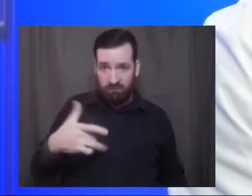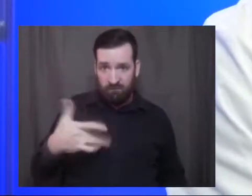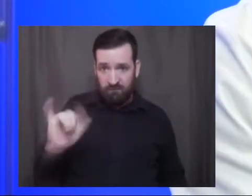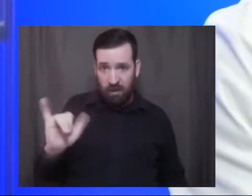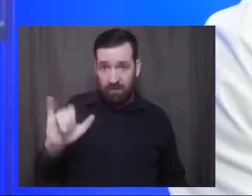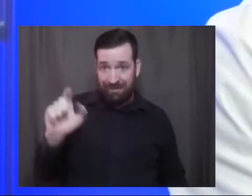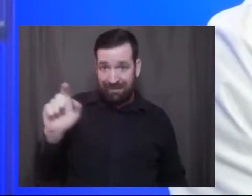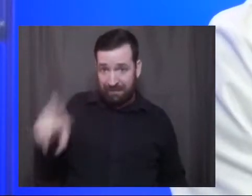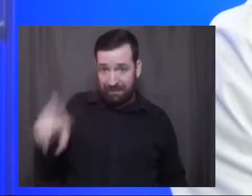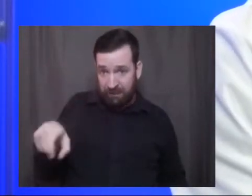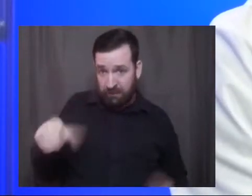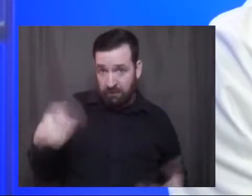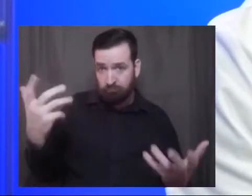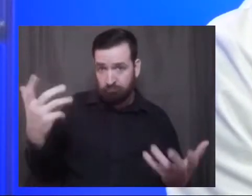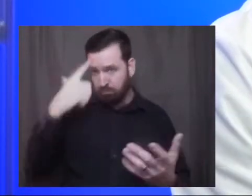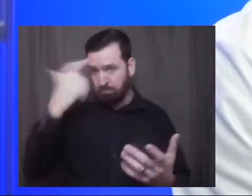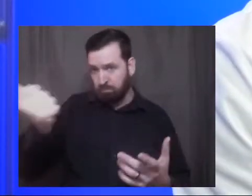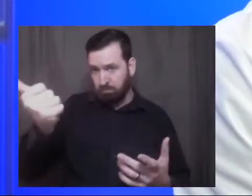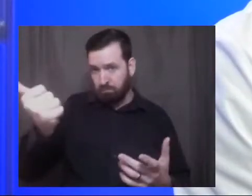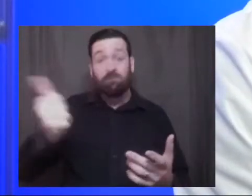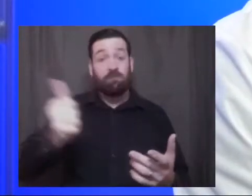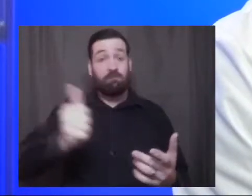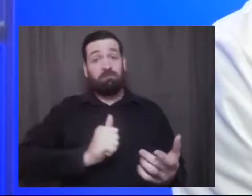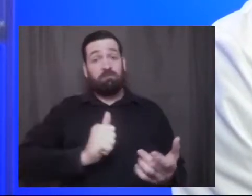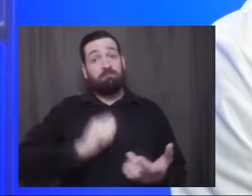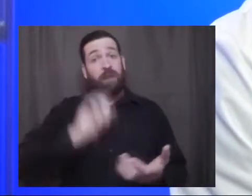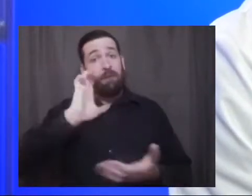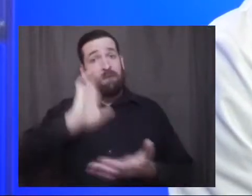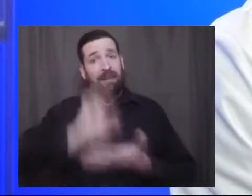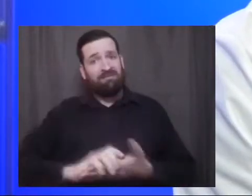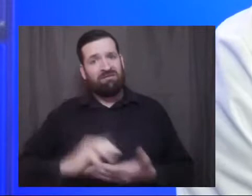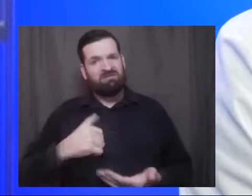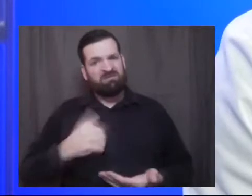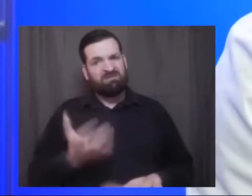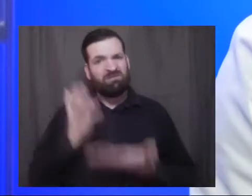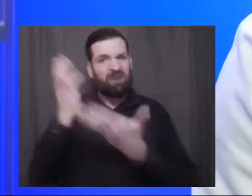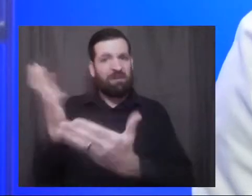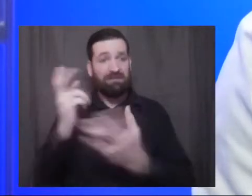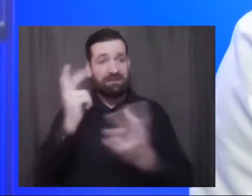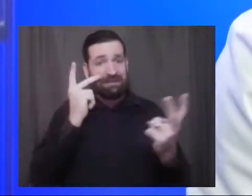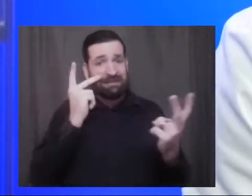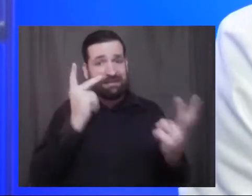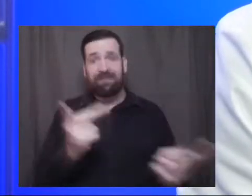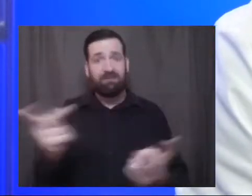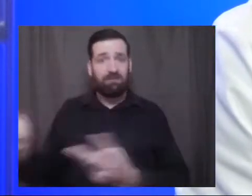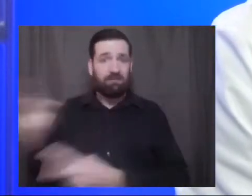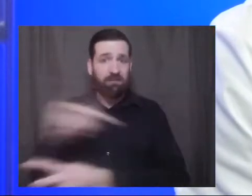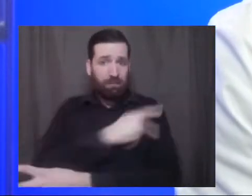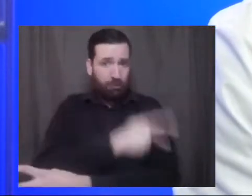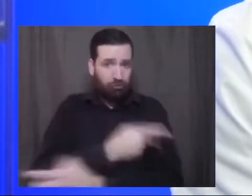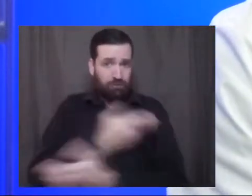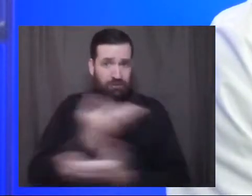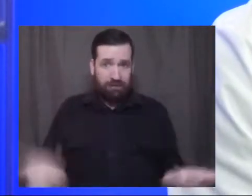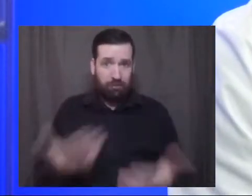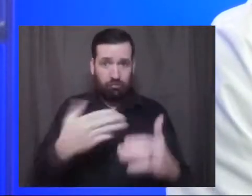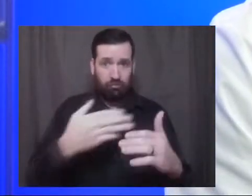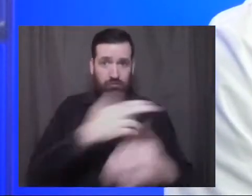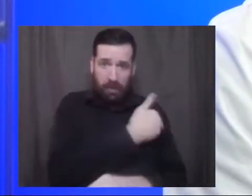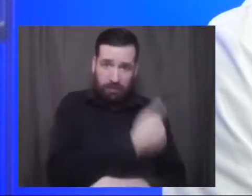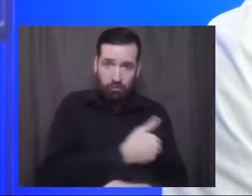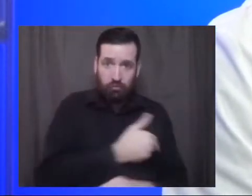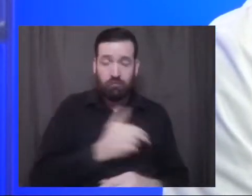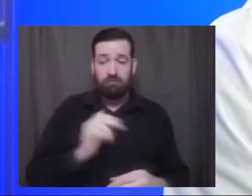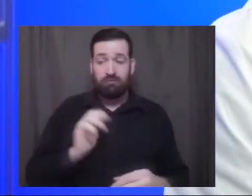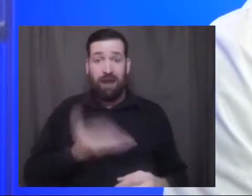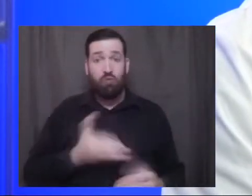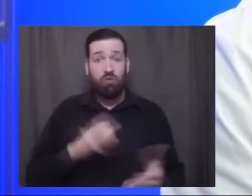Certainly, I believe it. I recommend it. Seeing these patients in the hospital and understanding that our death rates and